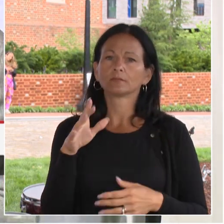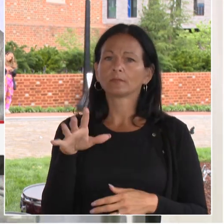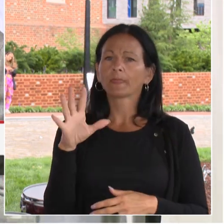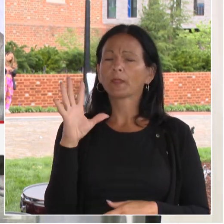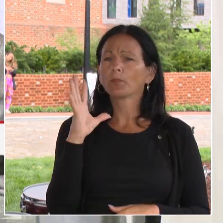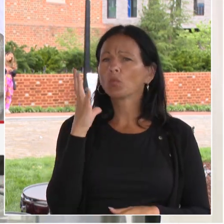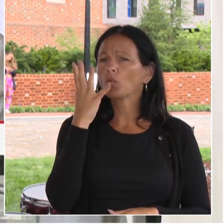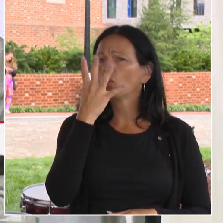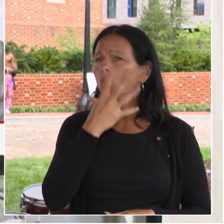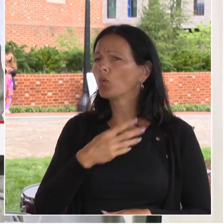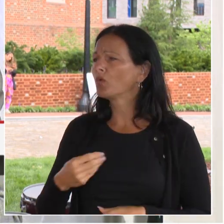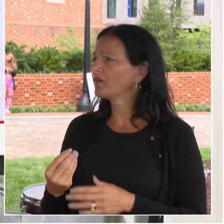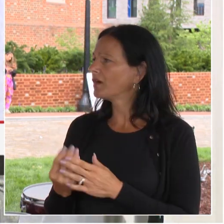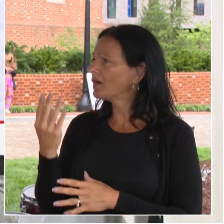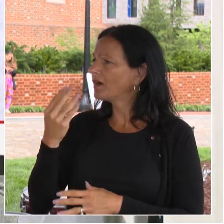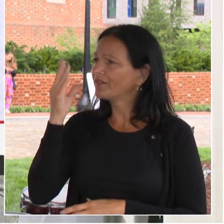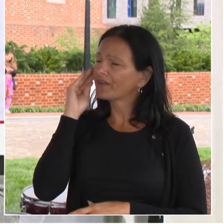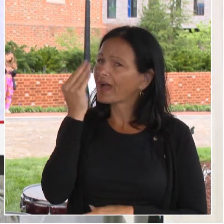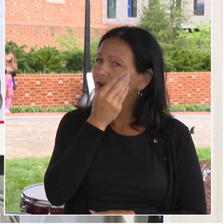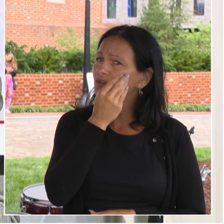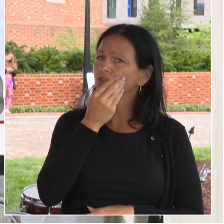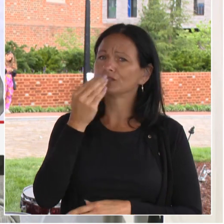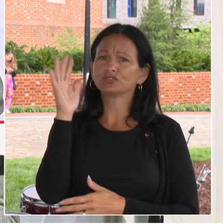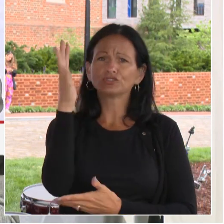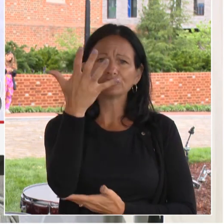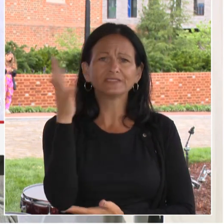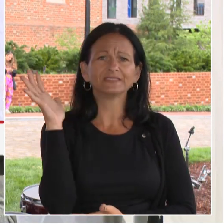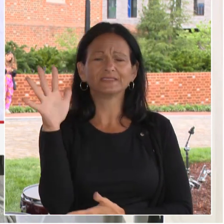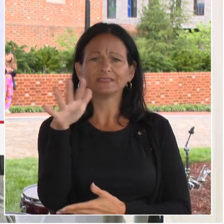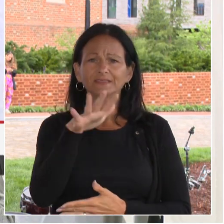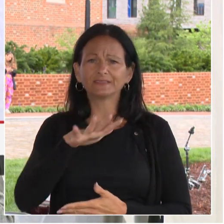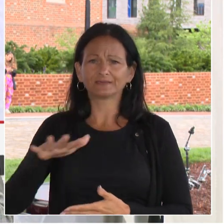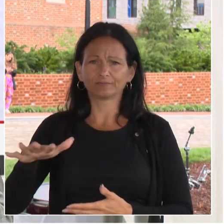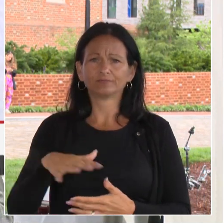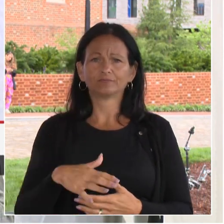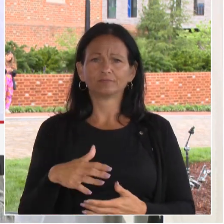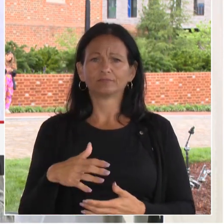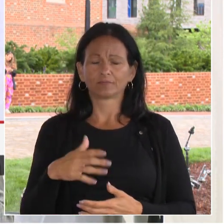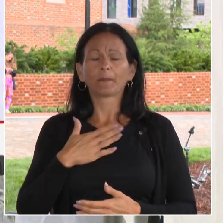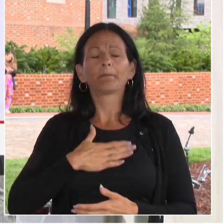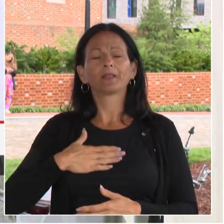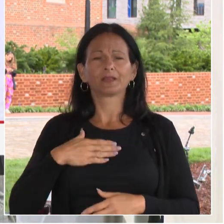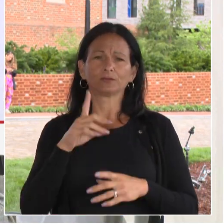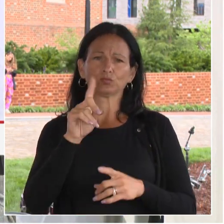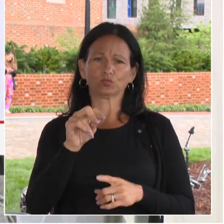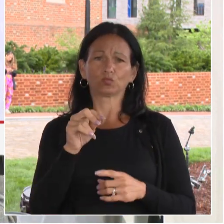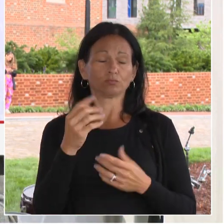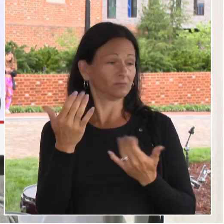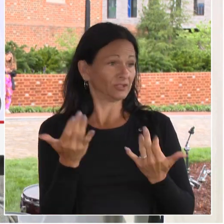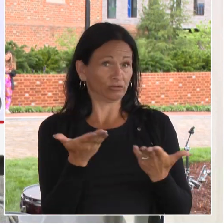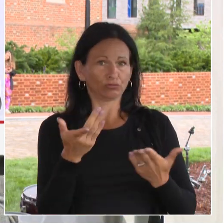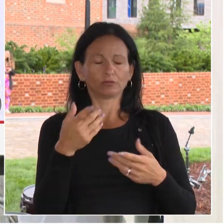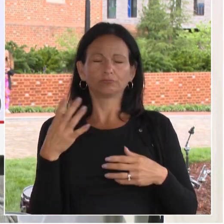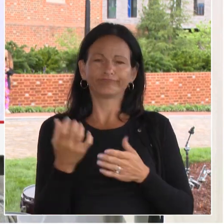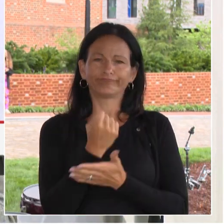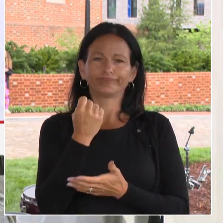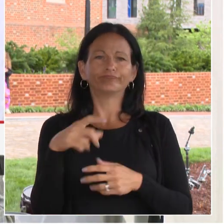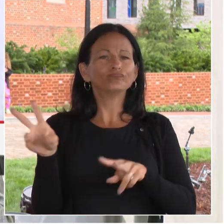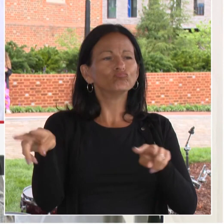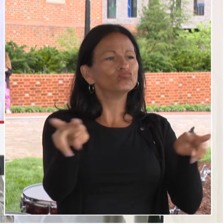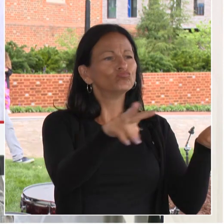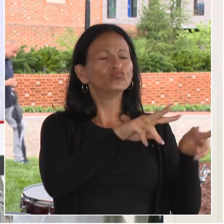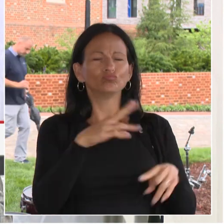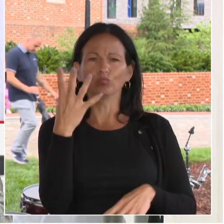this historic building, which if you haven't, please do that before you leave. They're special. All that thoughtfulness comes